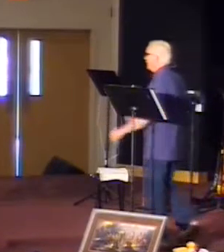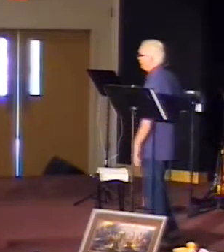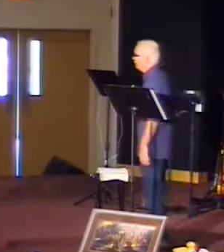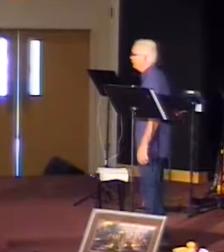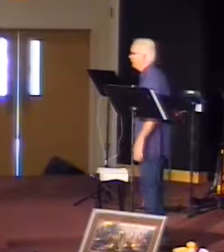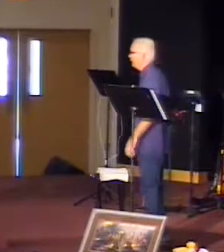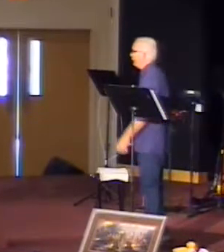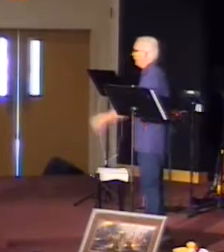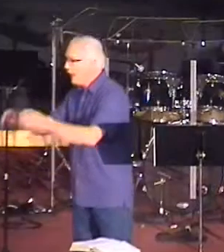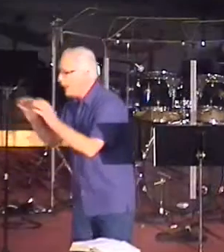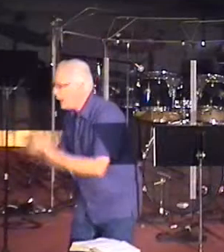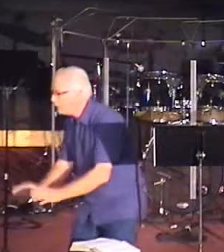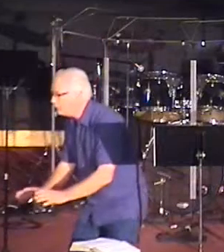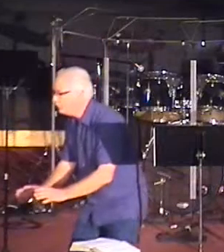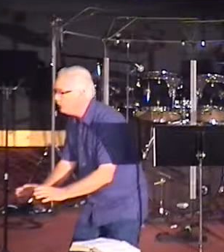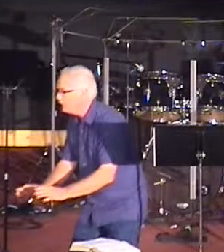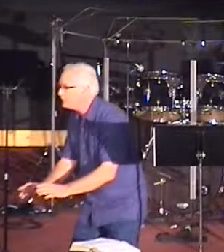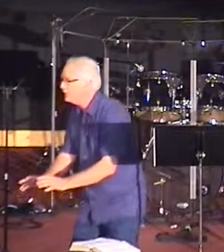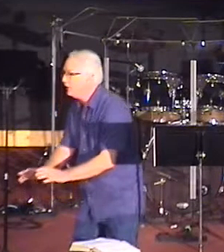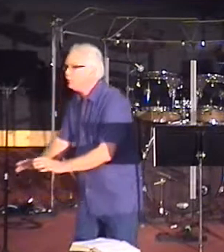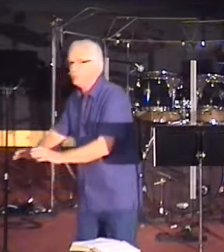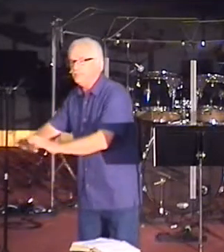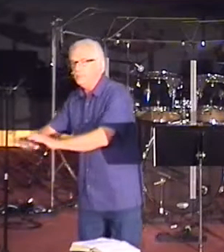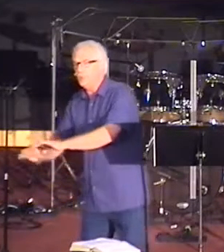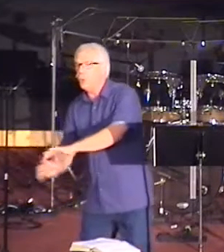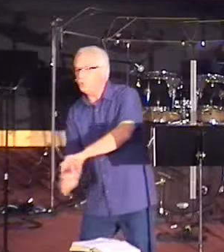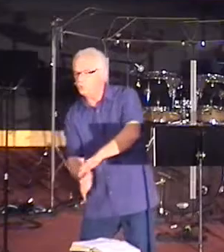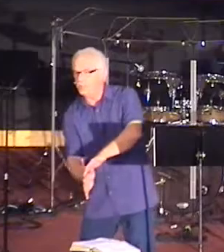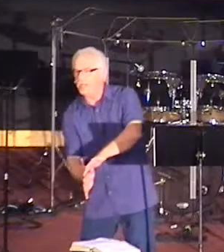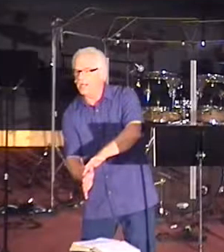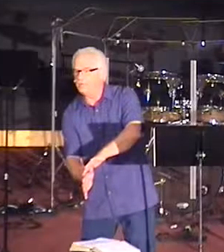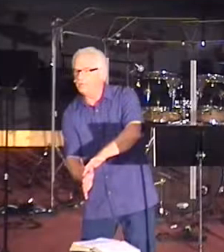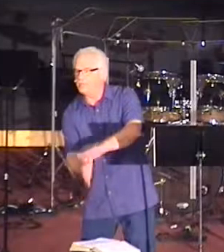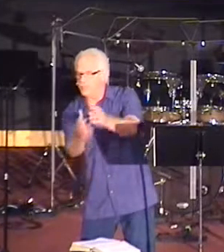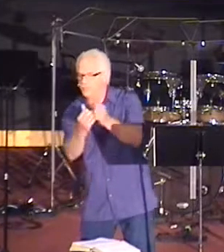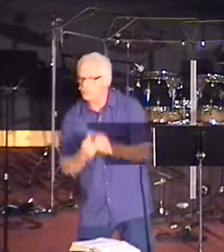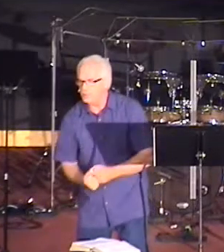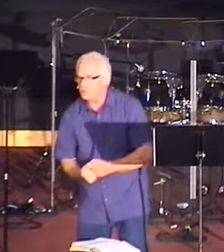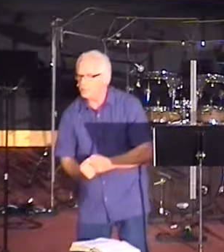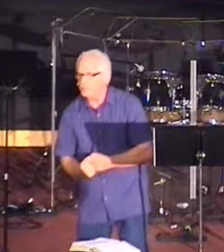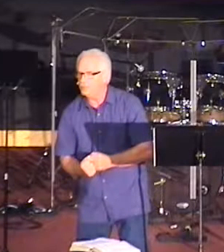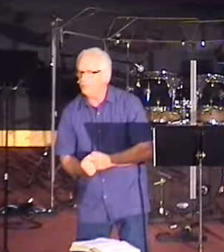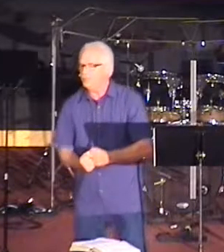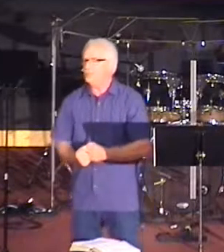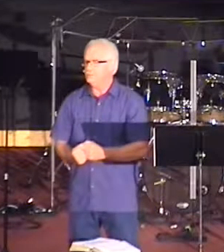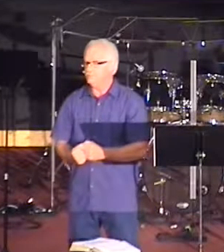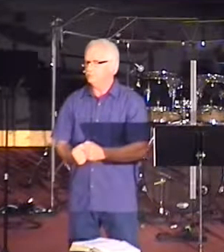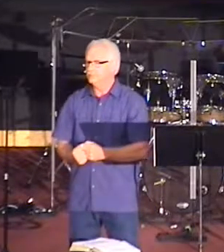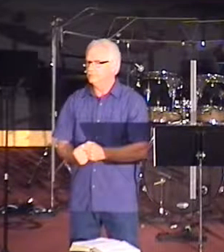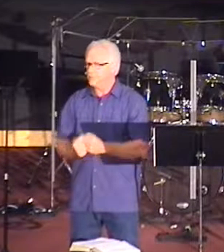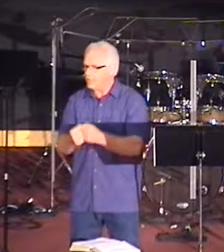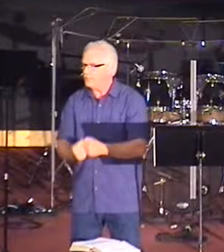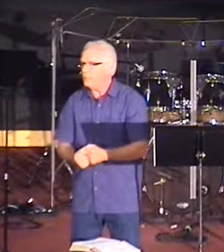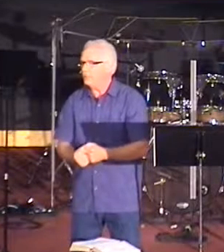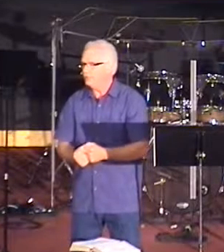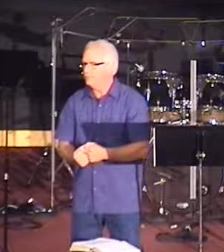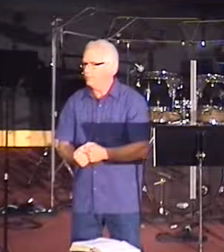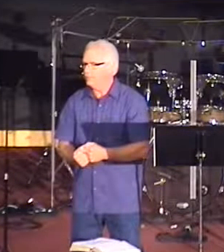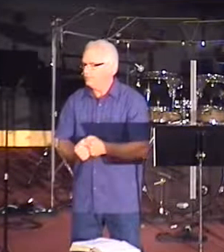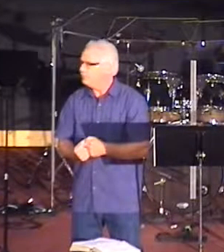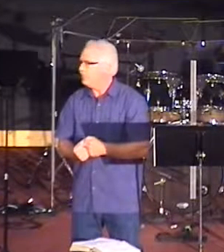got to leave. But I have to, because you're going to even be closer to God because the Holy Spirit's going to come and dwell in you. So I got to